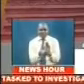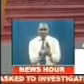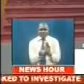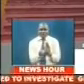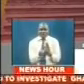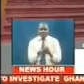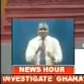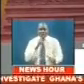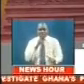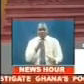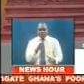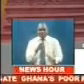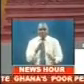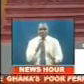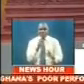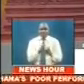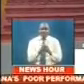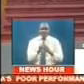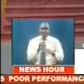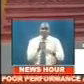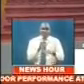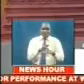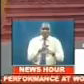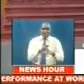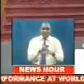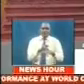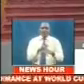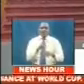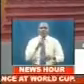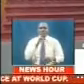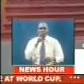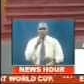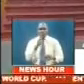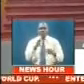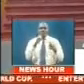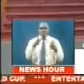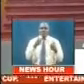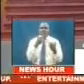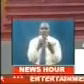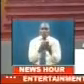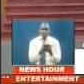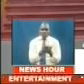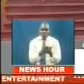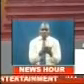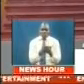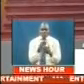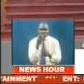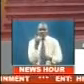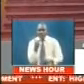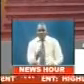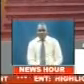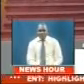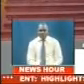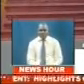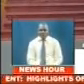And indeed, the signaling effect of a program is extremely good for a country. Why are we saying this? The